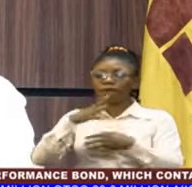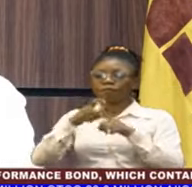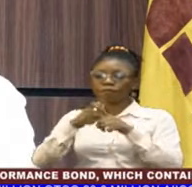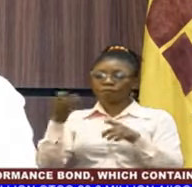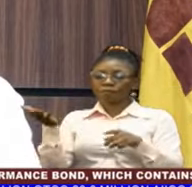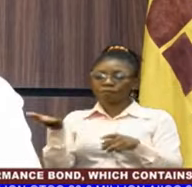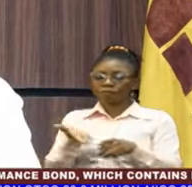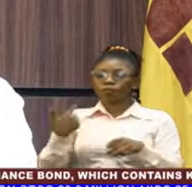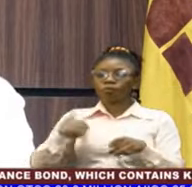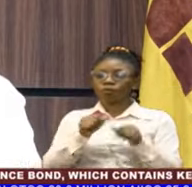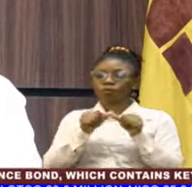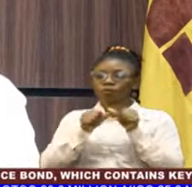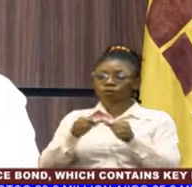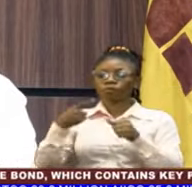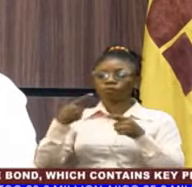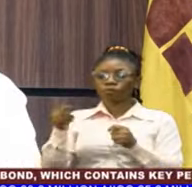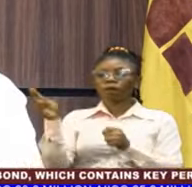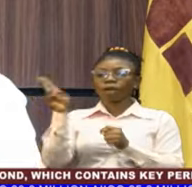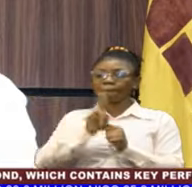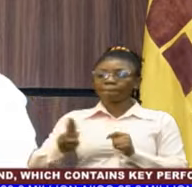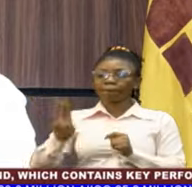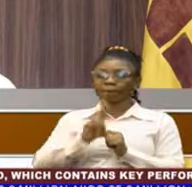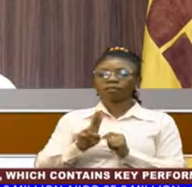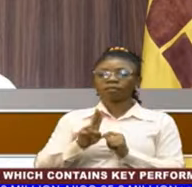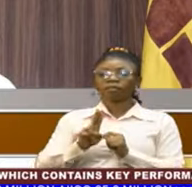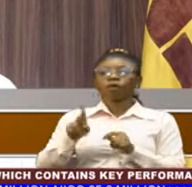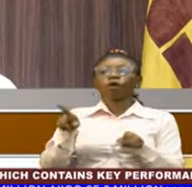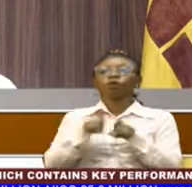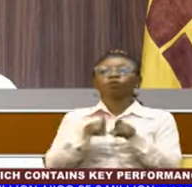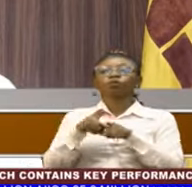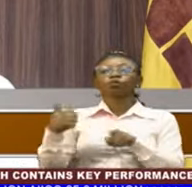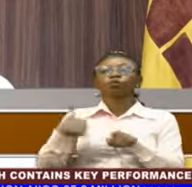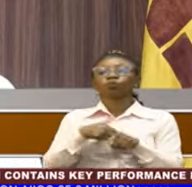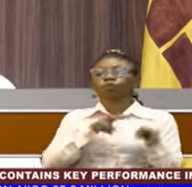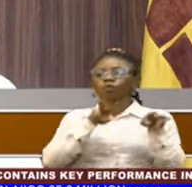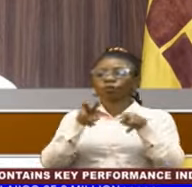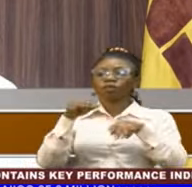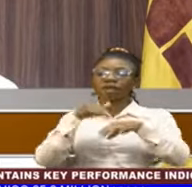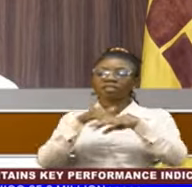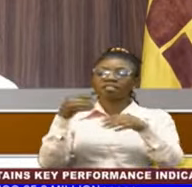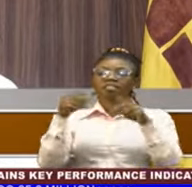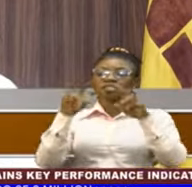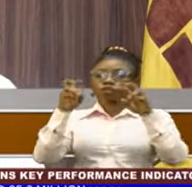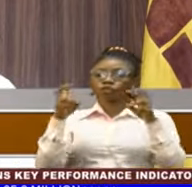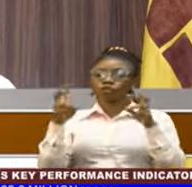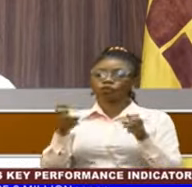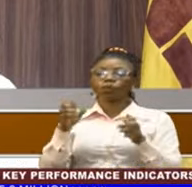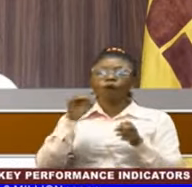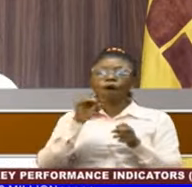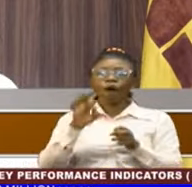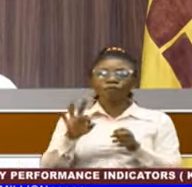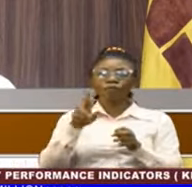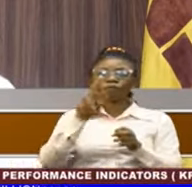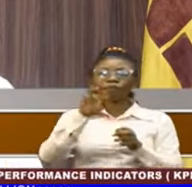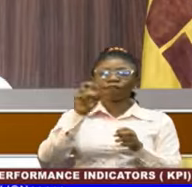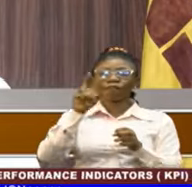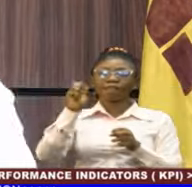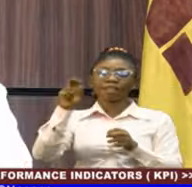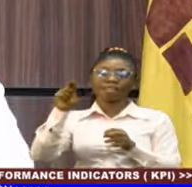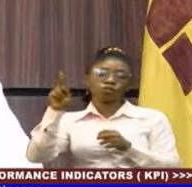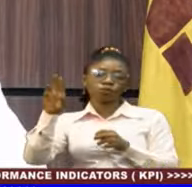to implement. And we are also looking at the issue of revenue generation, because